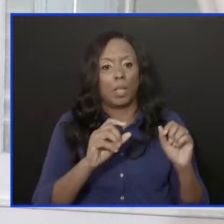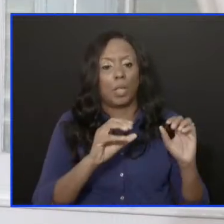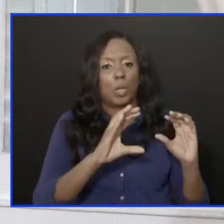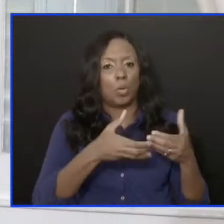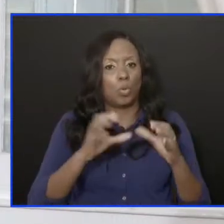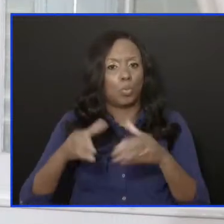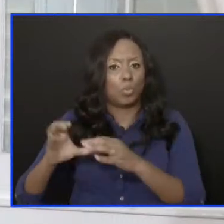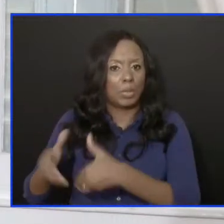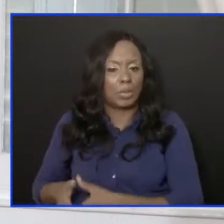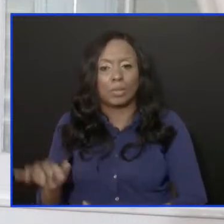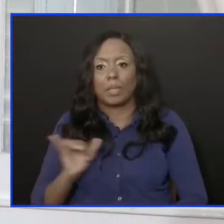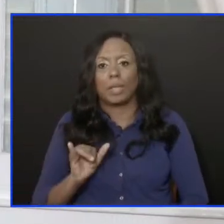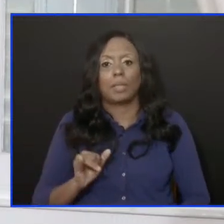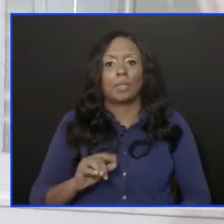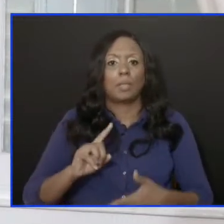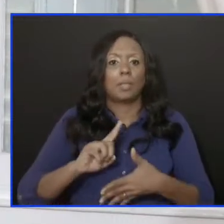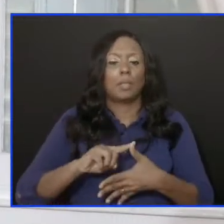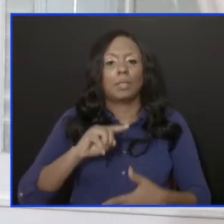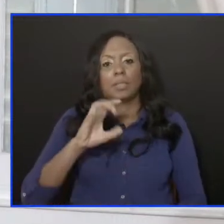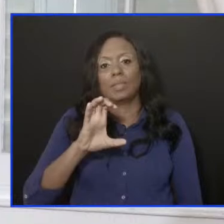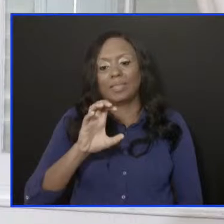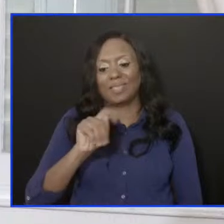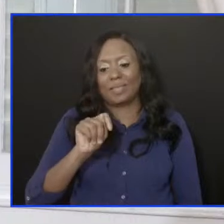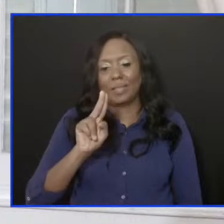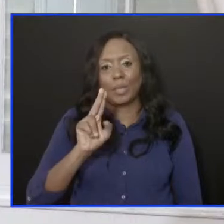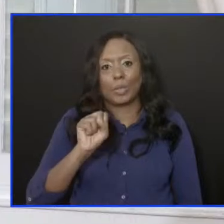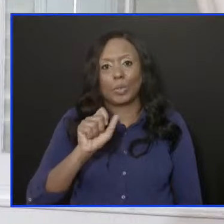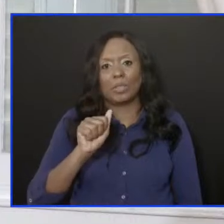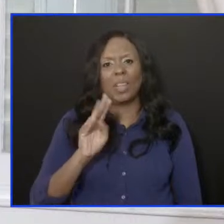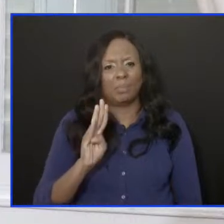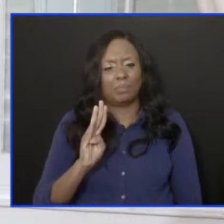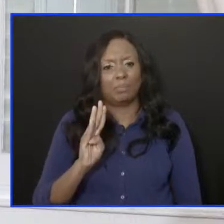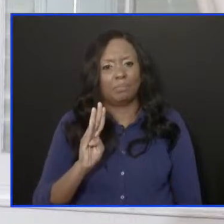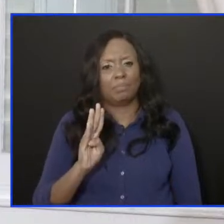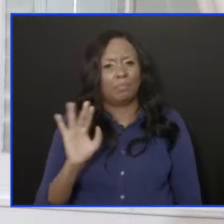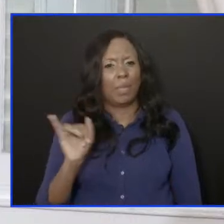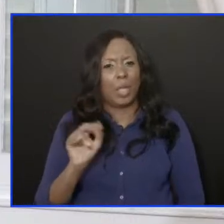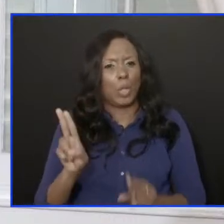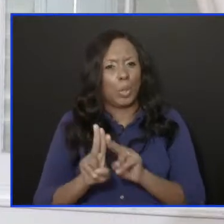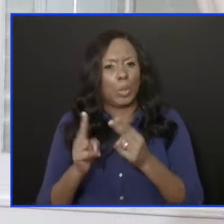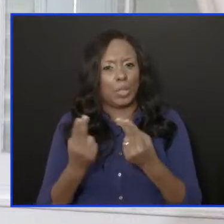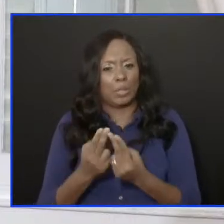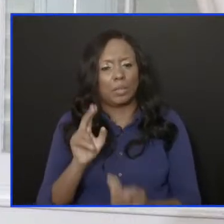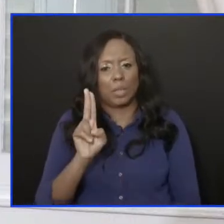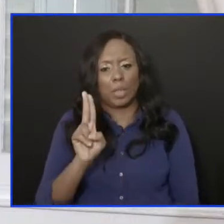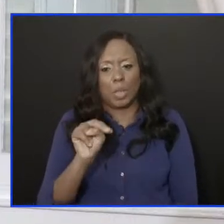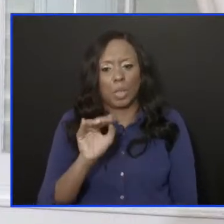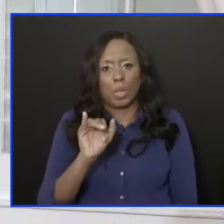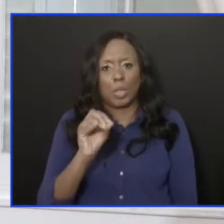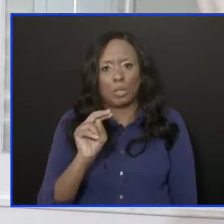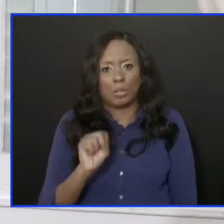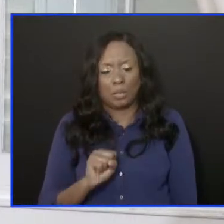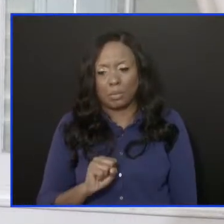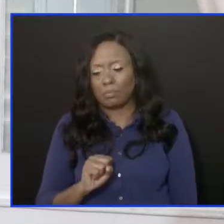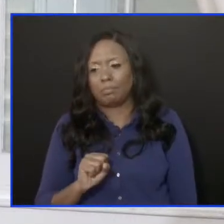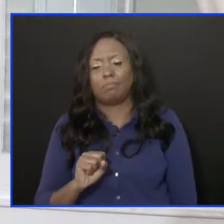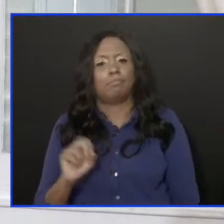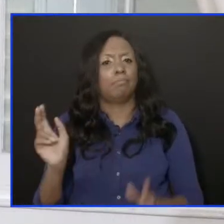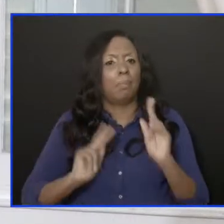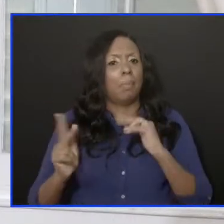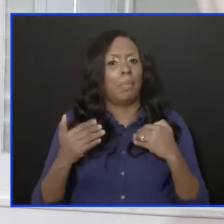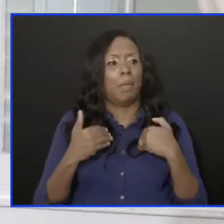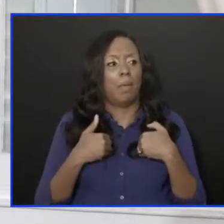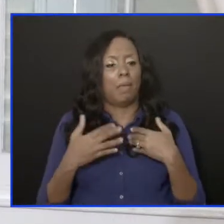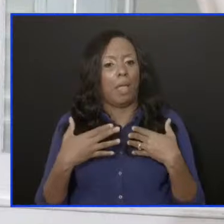trade union movement, C2SAP, and those unions that have members within the healthcare